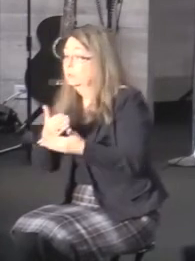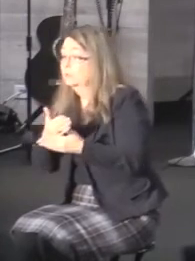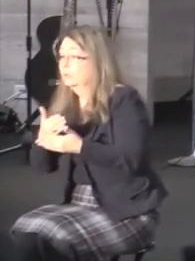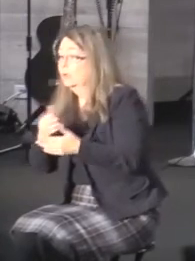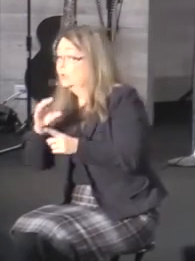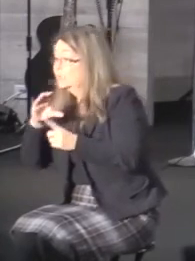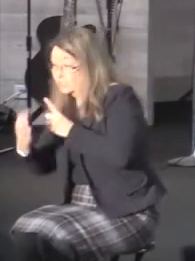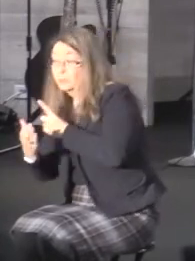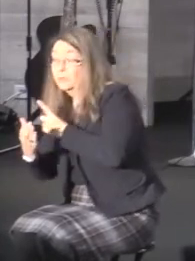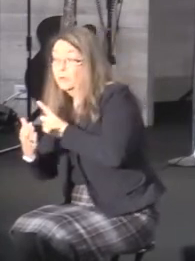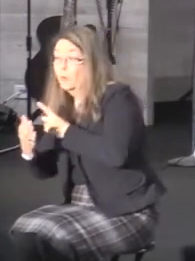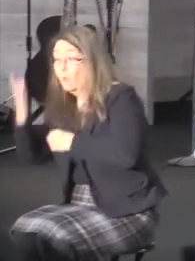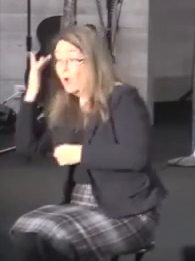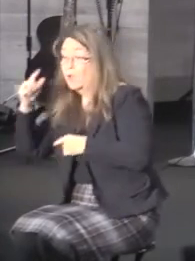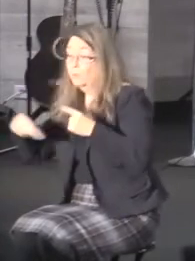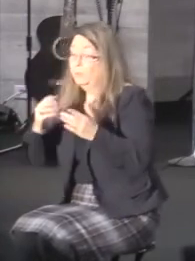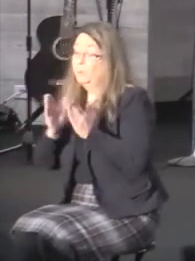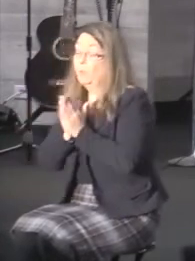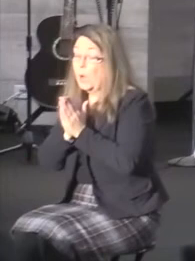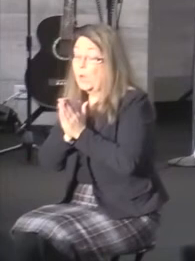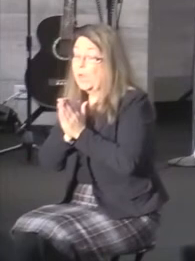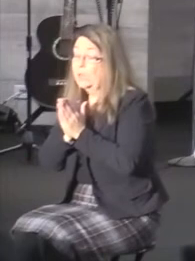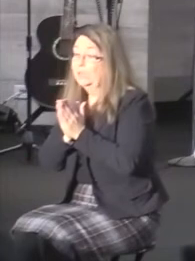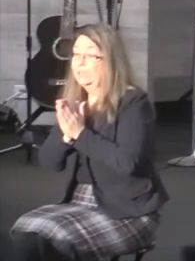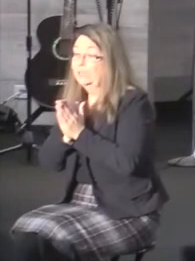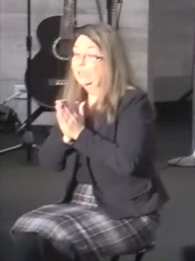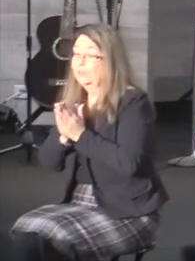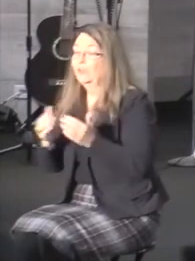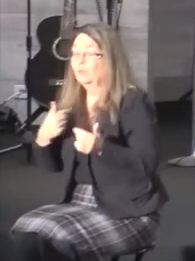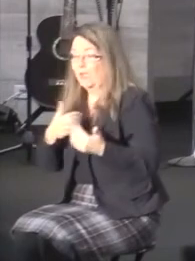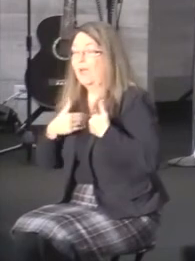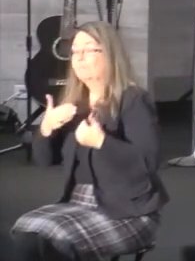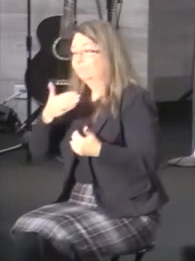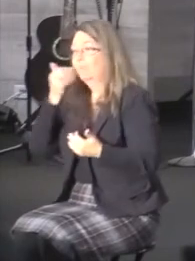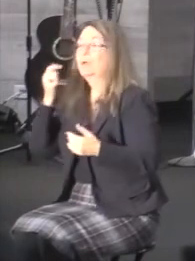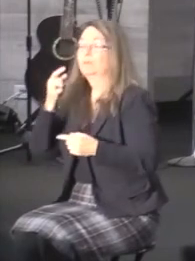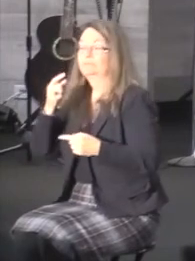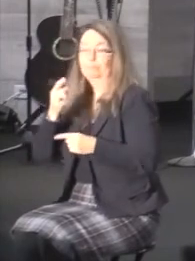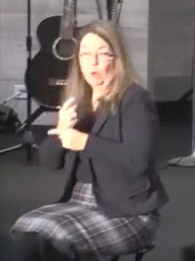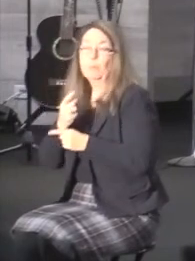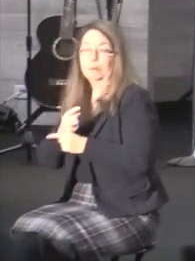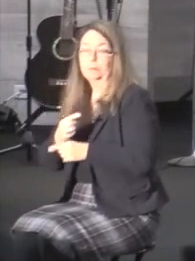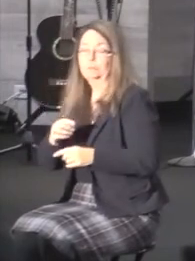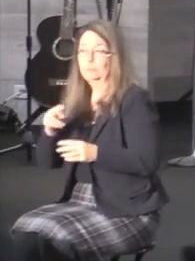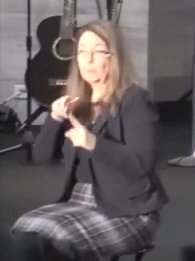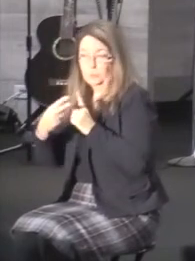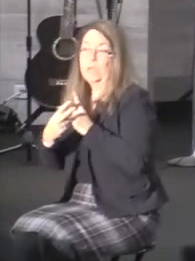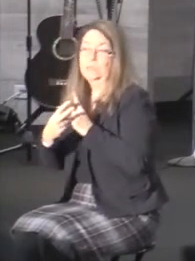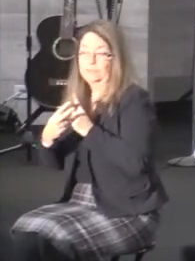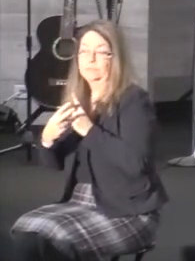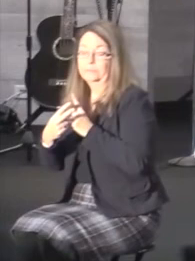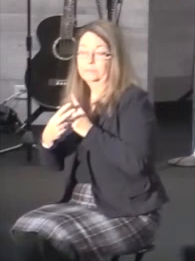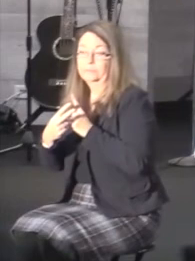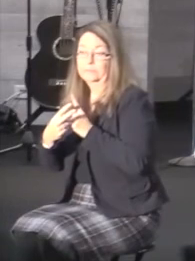why, is because when we pray and we give thanks, it brings proper perspective to what we're dealing with. As I said,